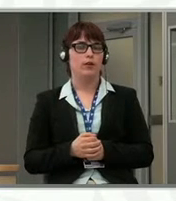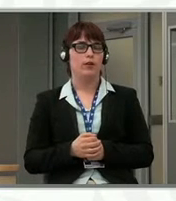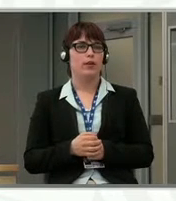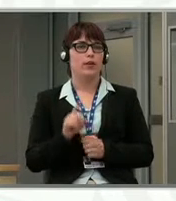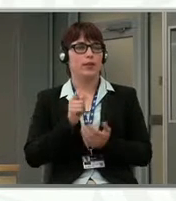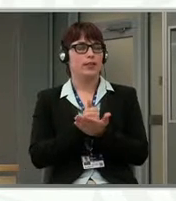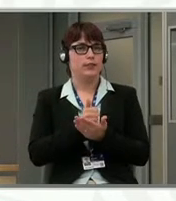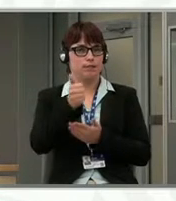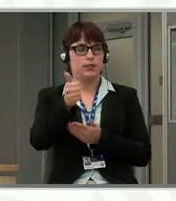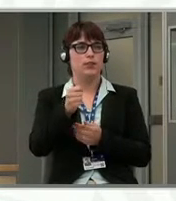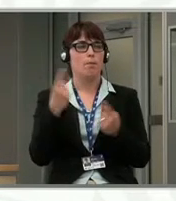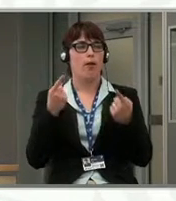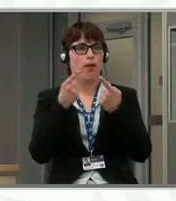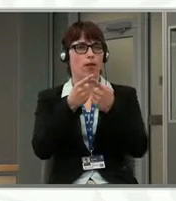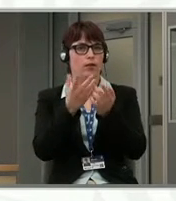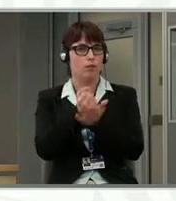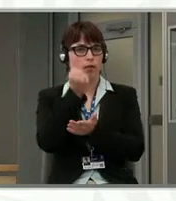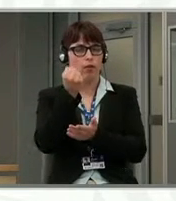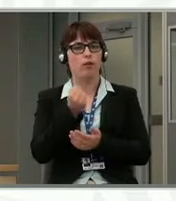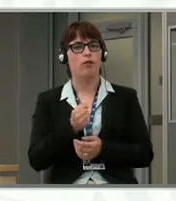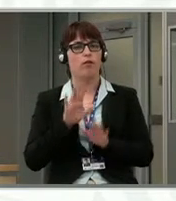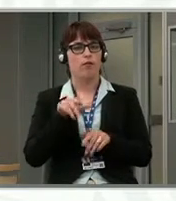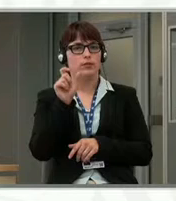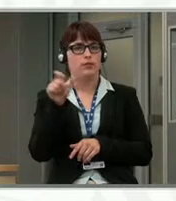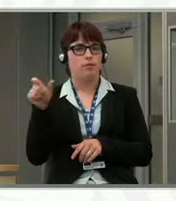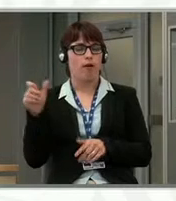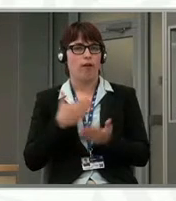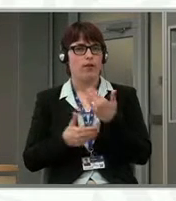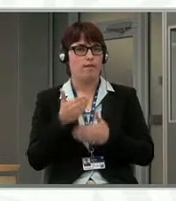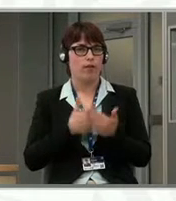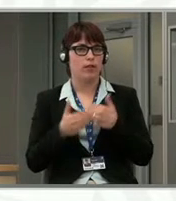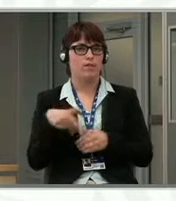for 2015-2020 has set the goal of